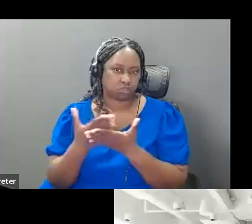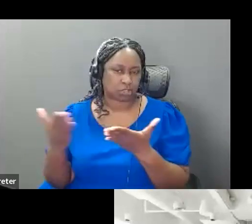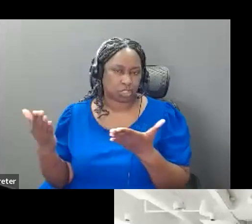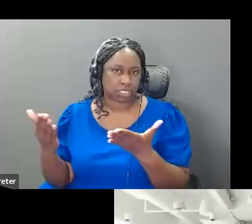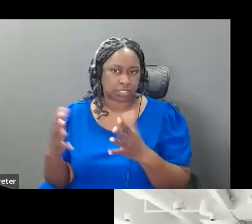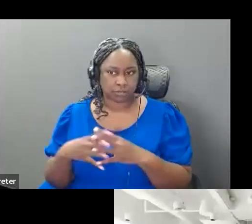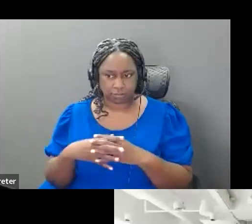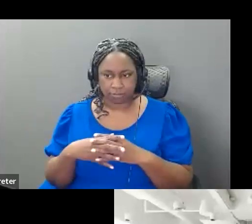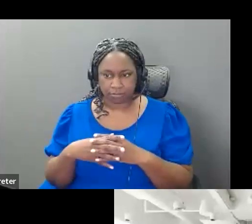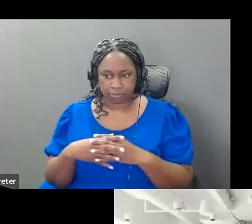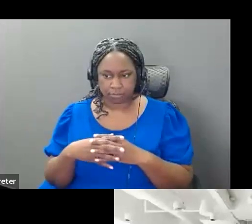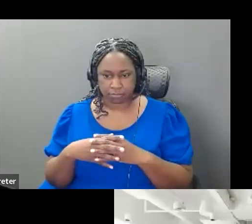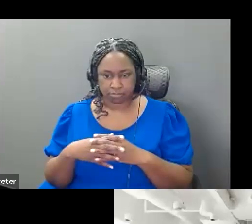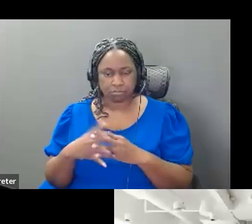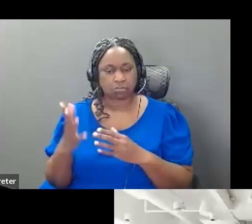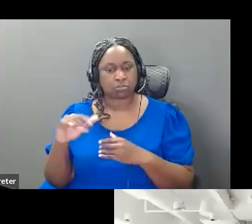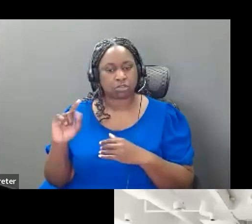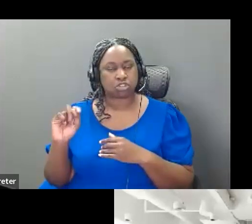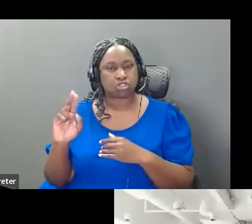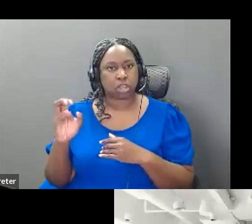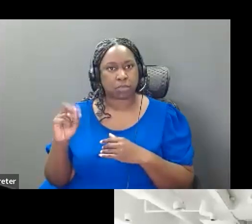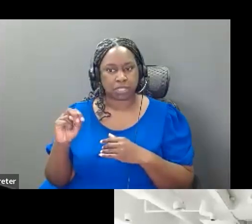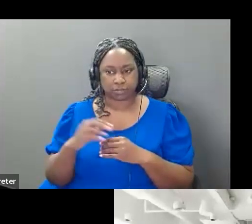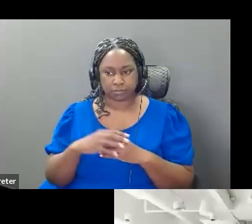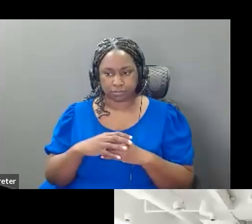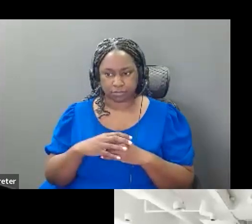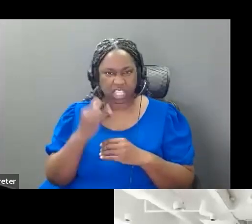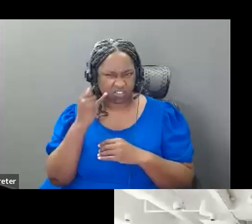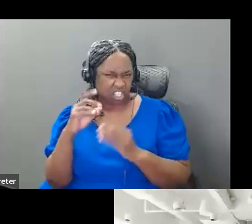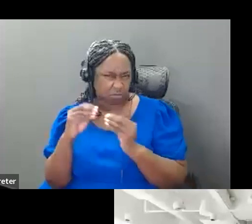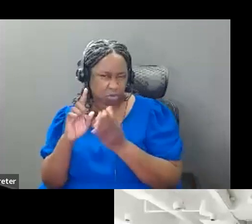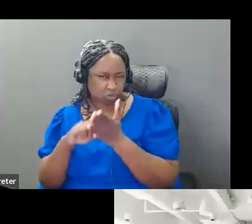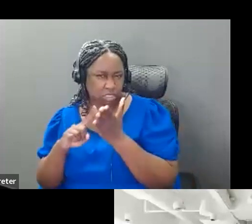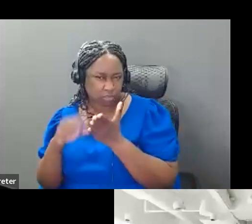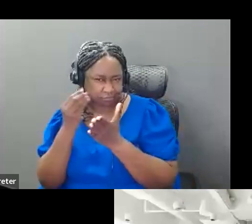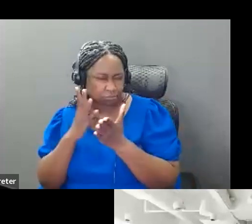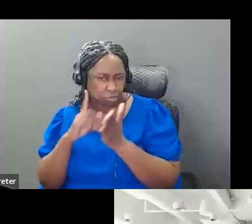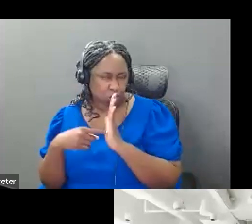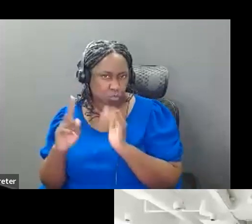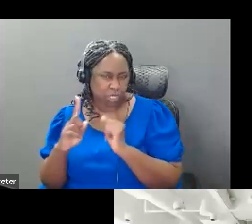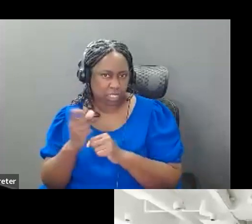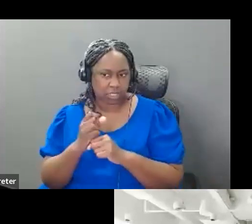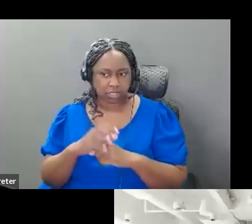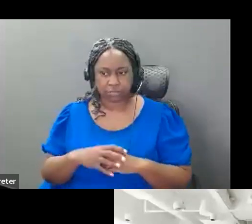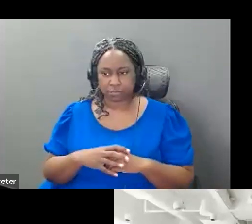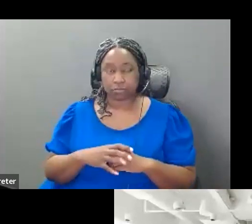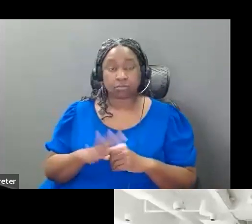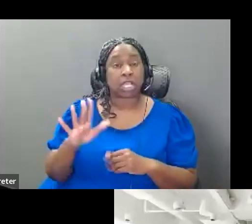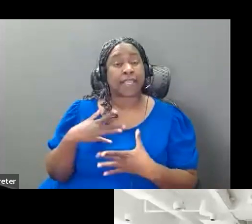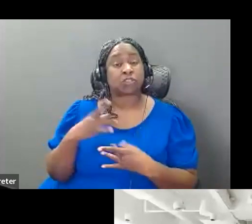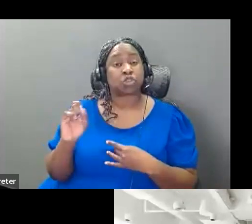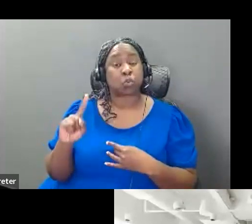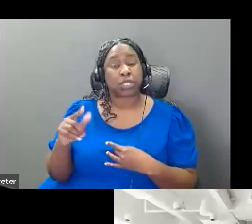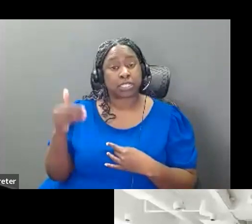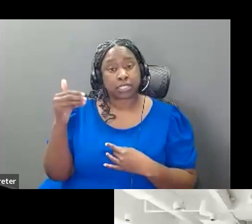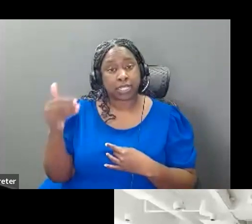study from Trabian. And if you need more resources, just shout. We're happy to point them to you. Ann Haddad has a really interesting question, and we spoke about this in